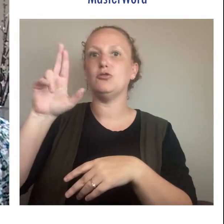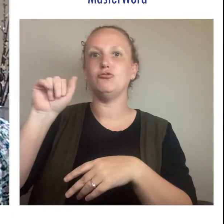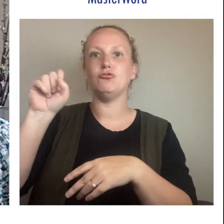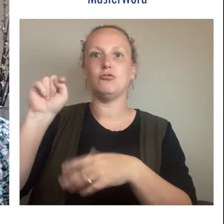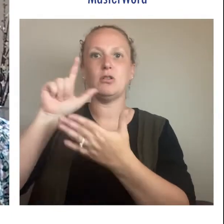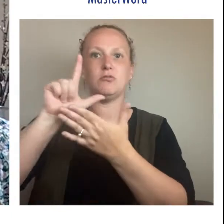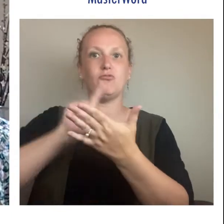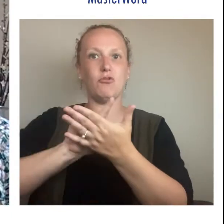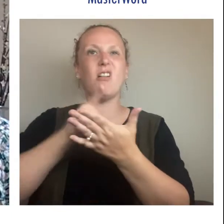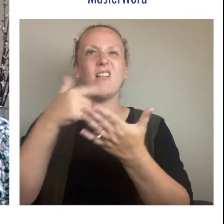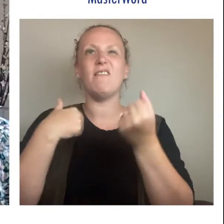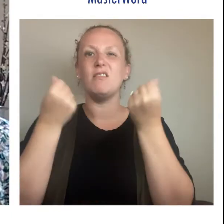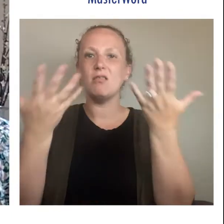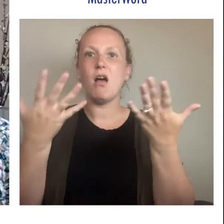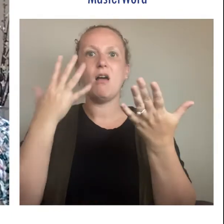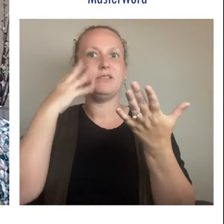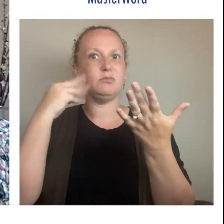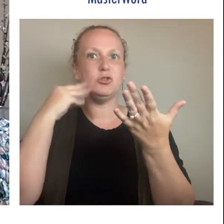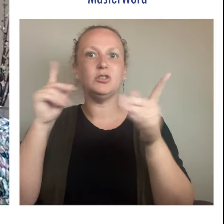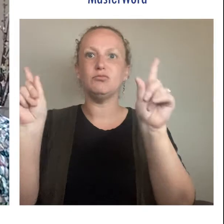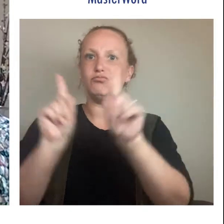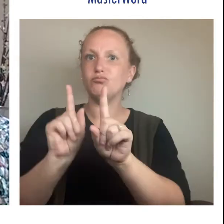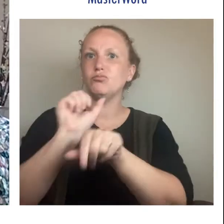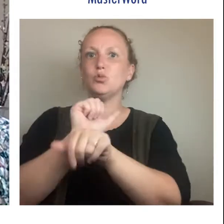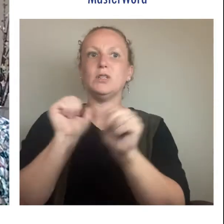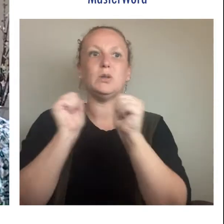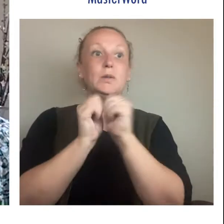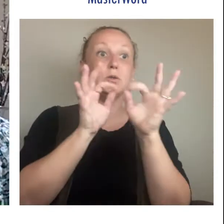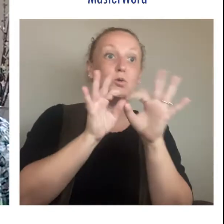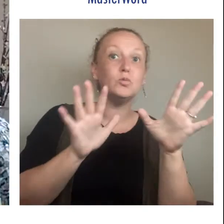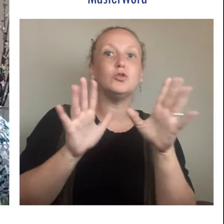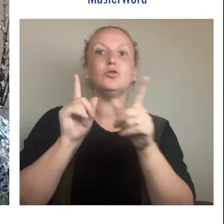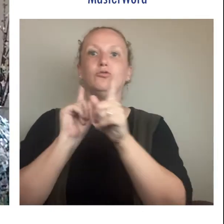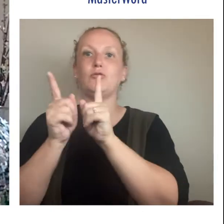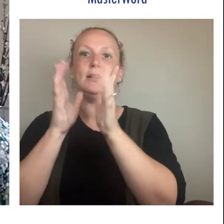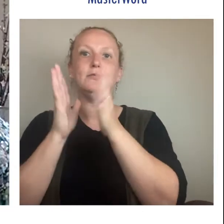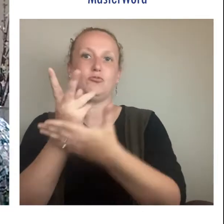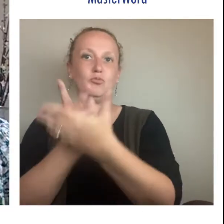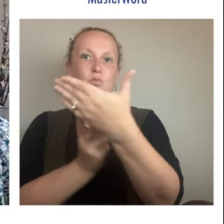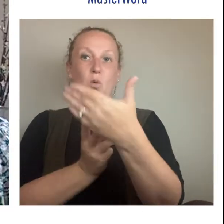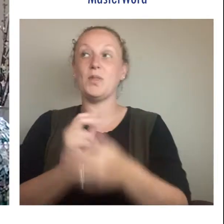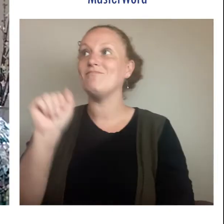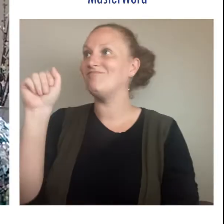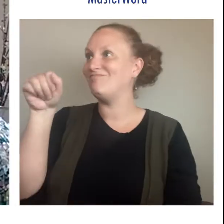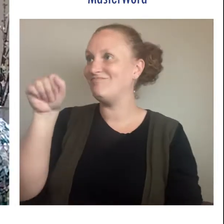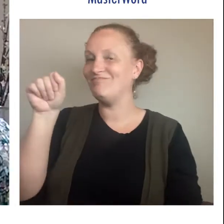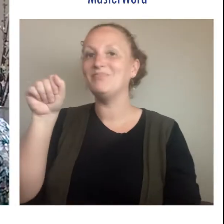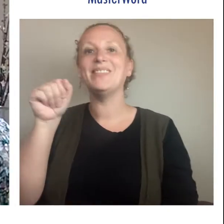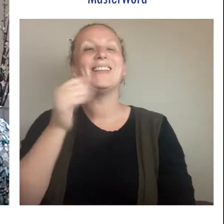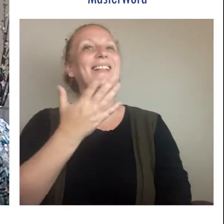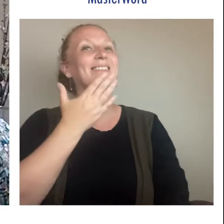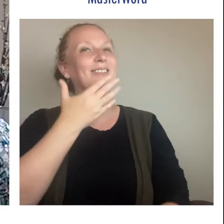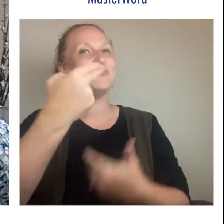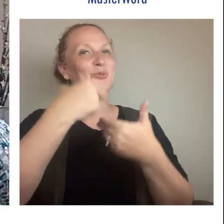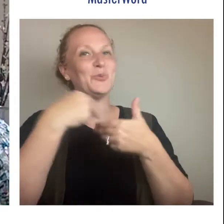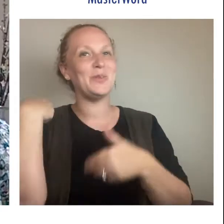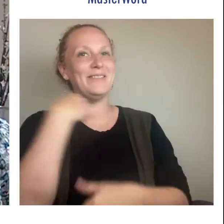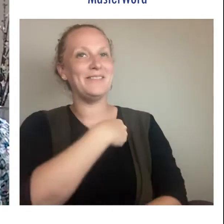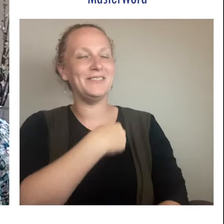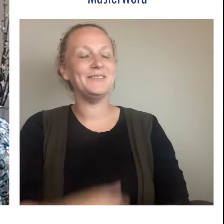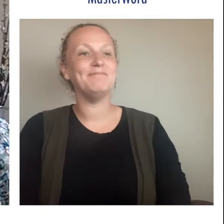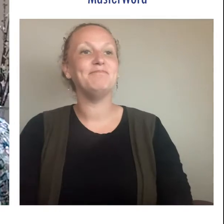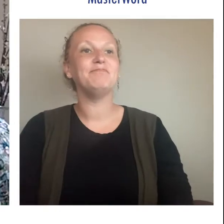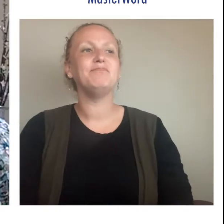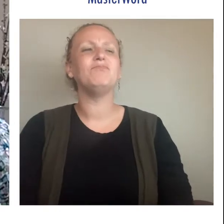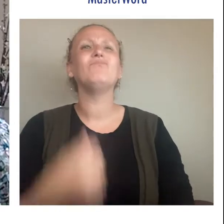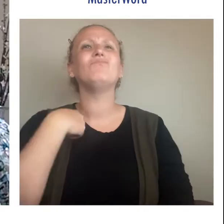And Yes. well, thank you for joining us. So I wanted to open up with the question on what are